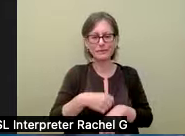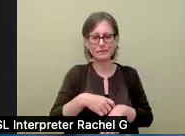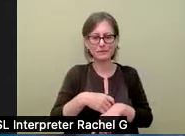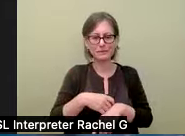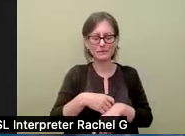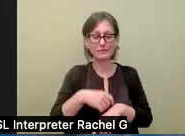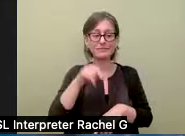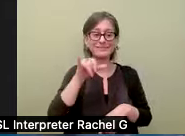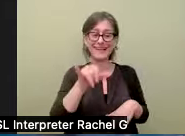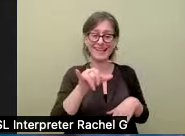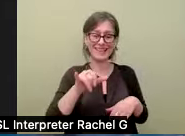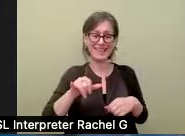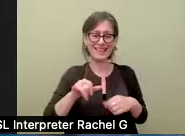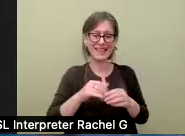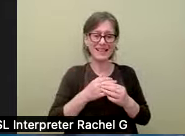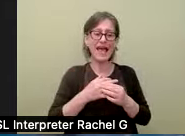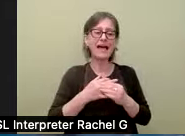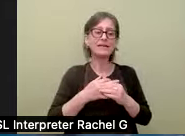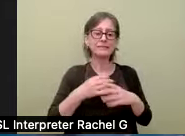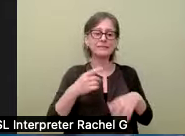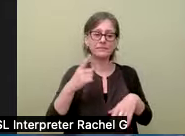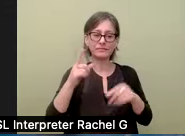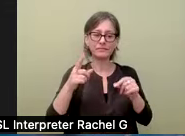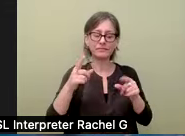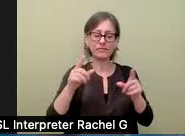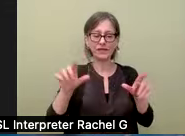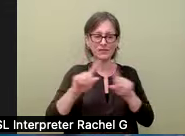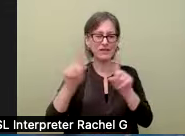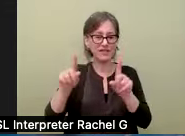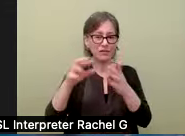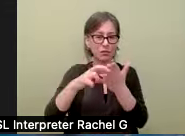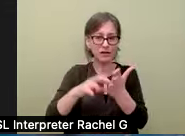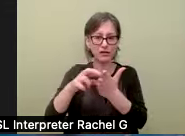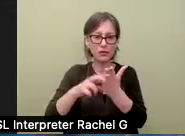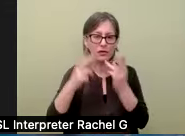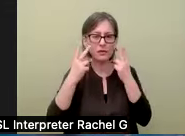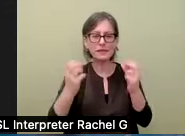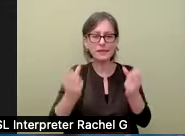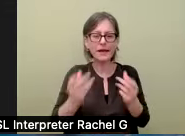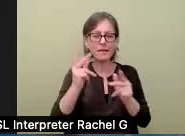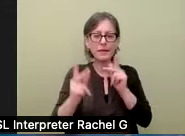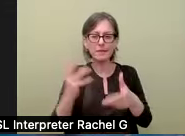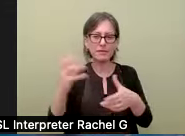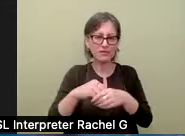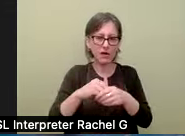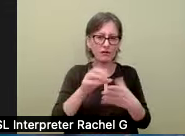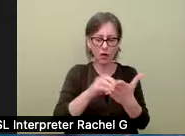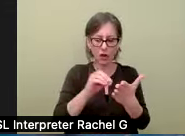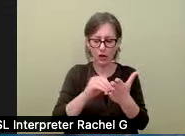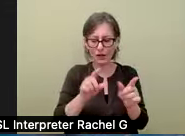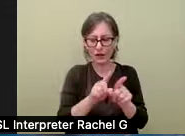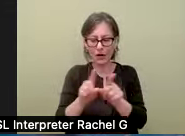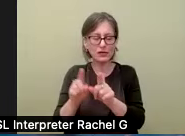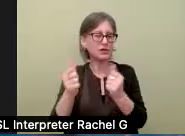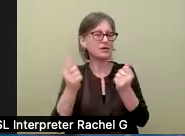is basically similar to Shakeout, where you can register those activities so we get a good count of how many people are involved, and also provide